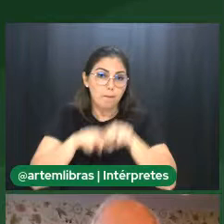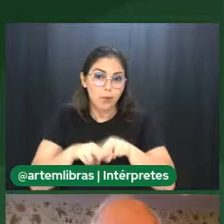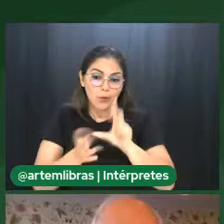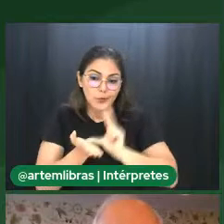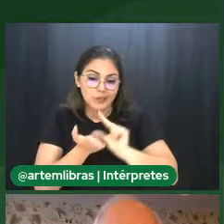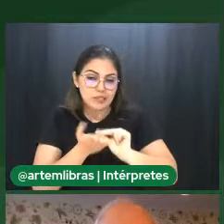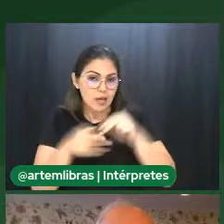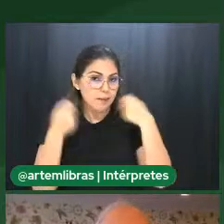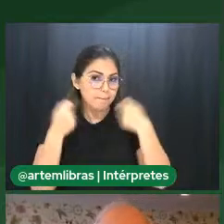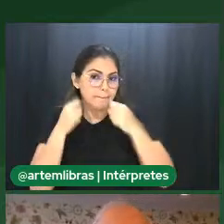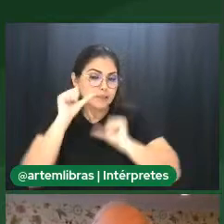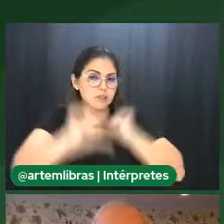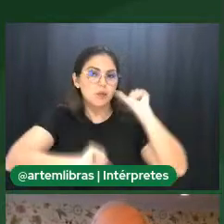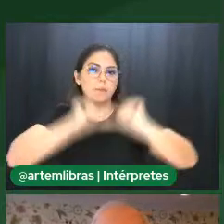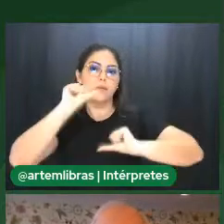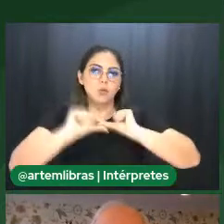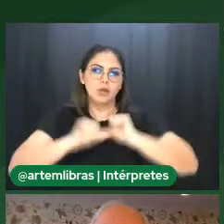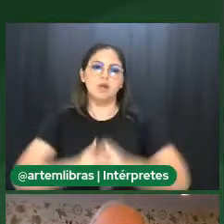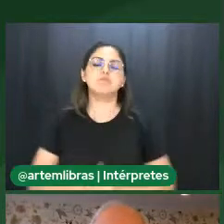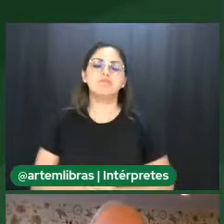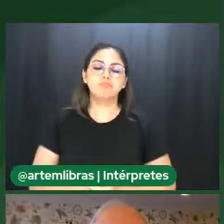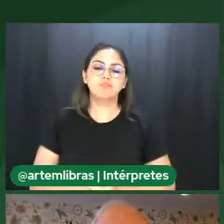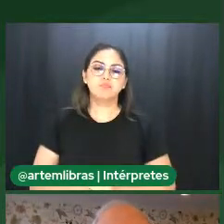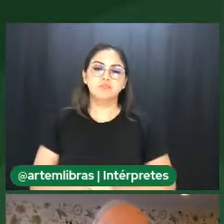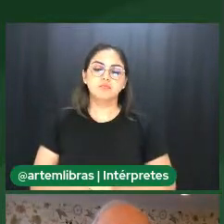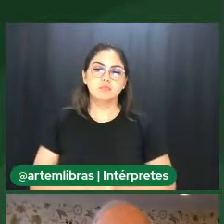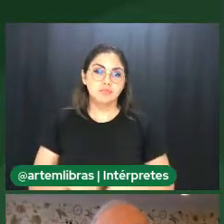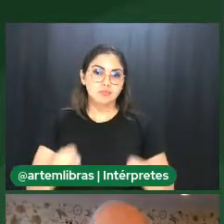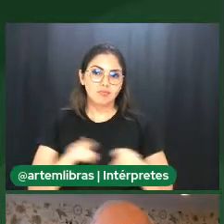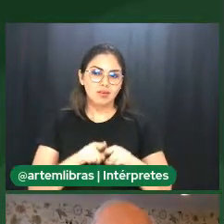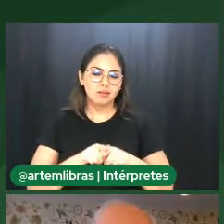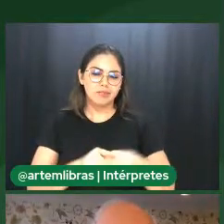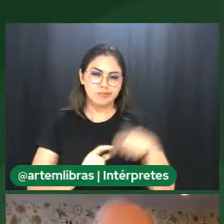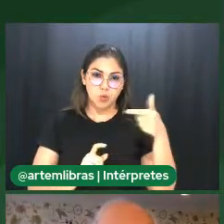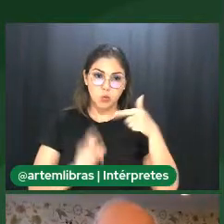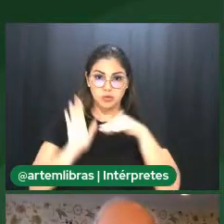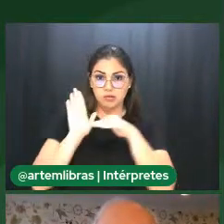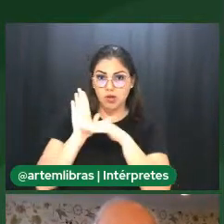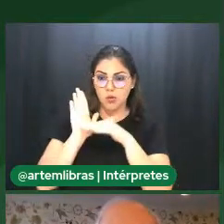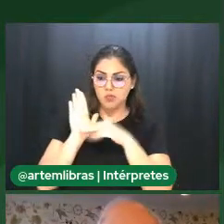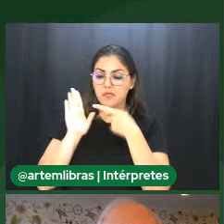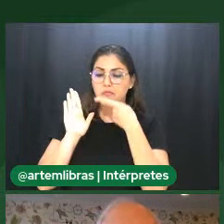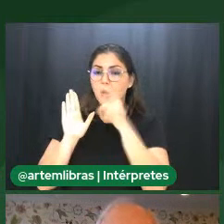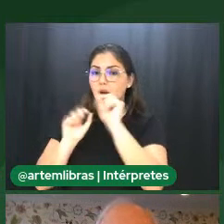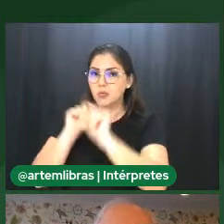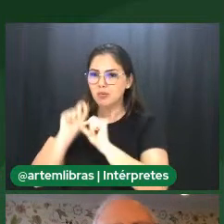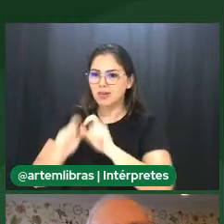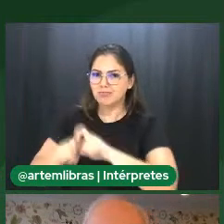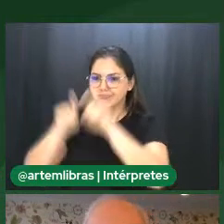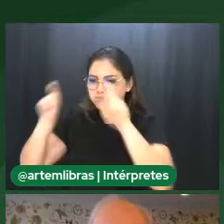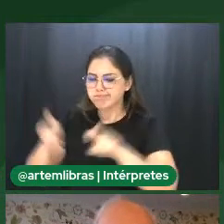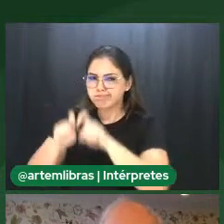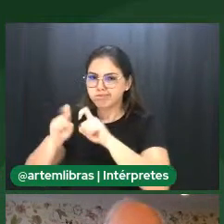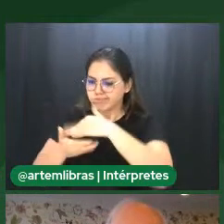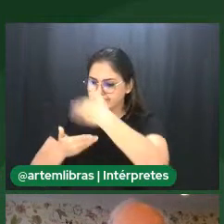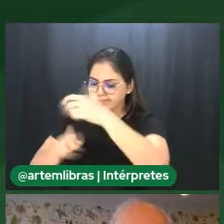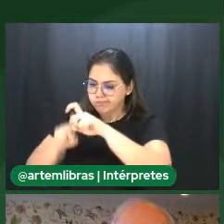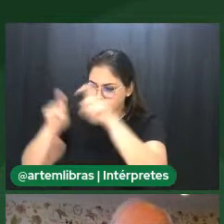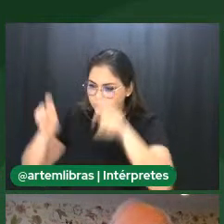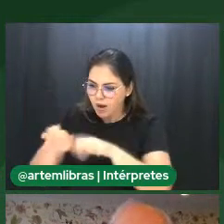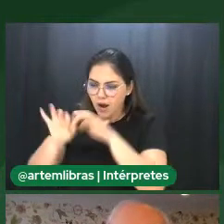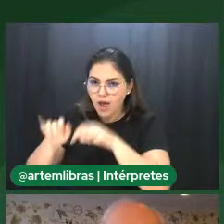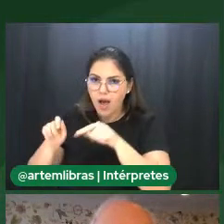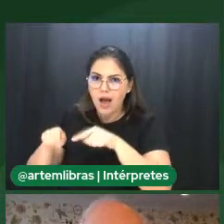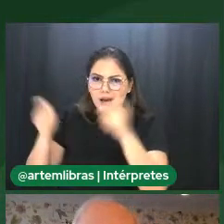issue is if you think of computers as being like people, and you design social robots and